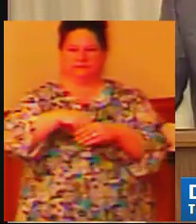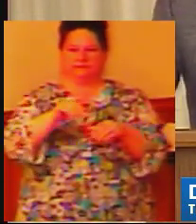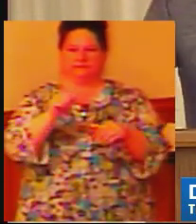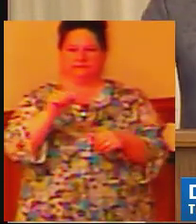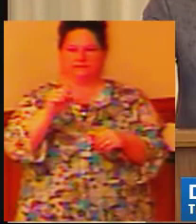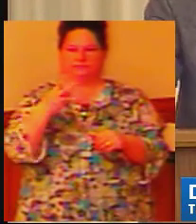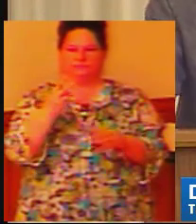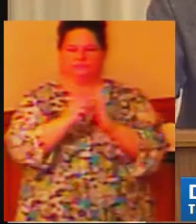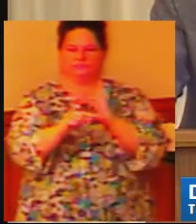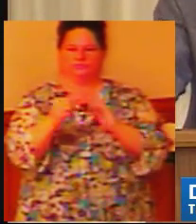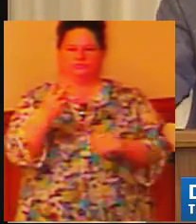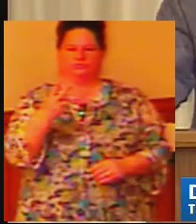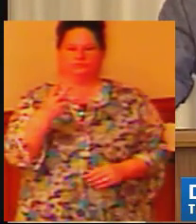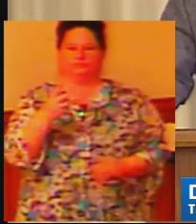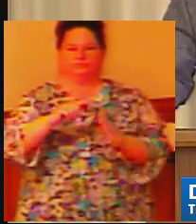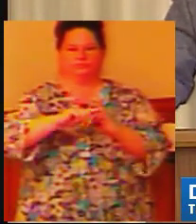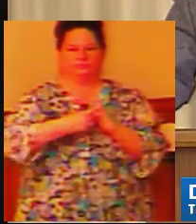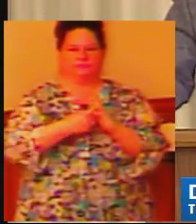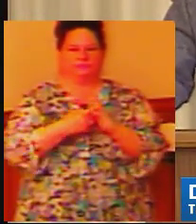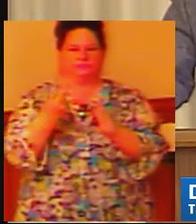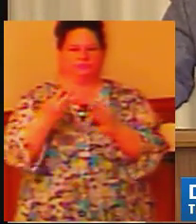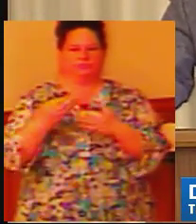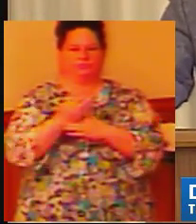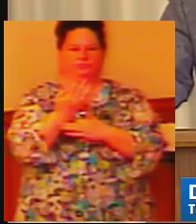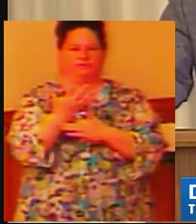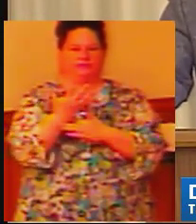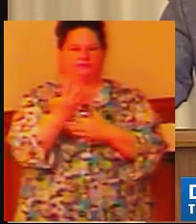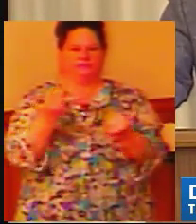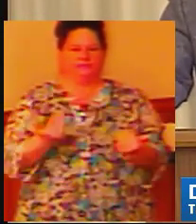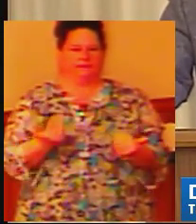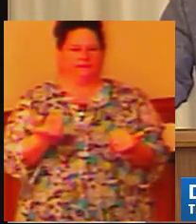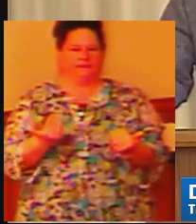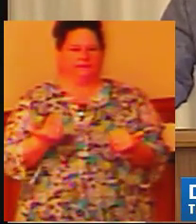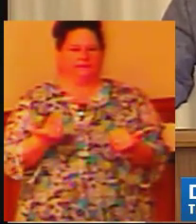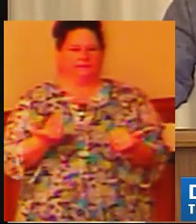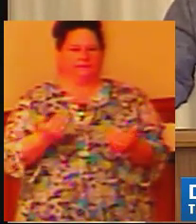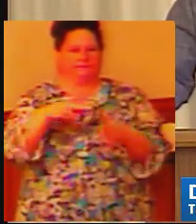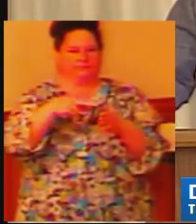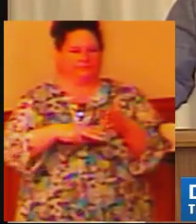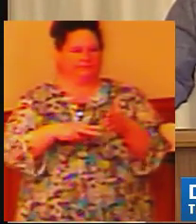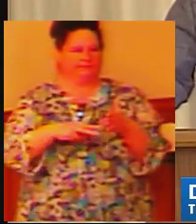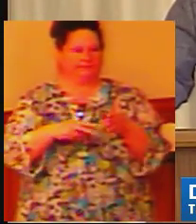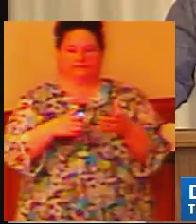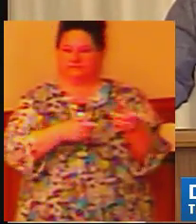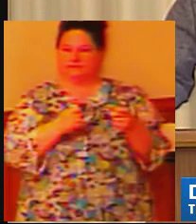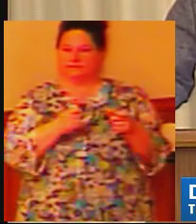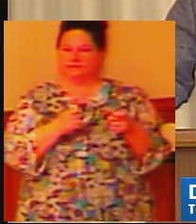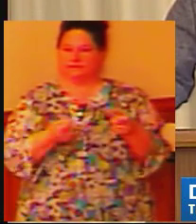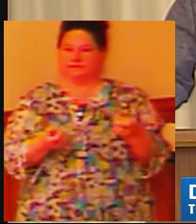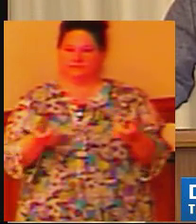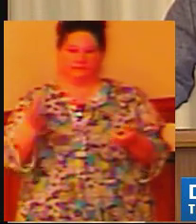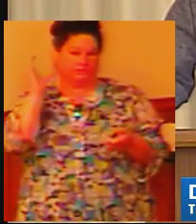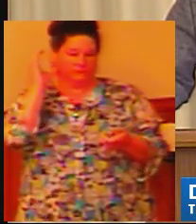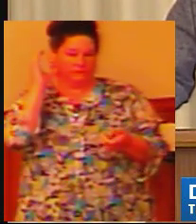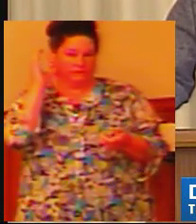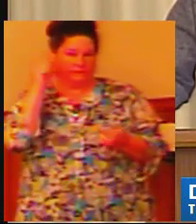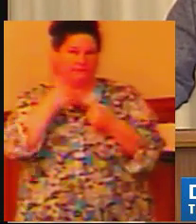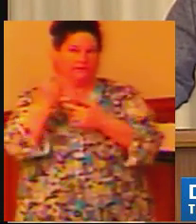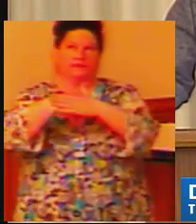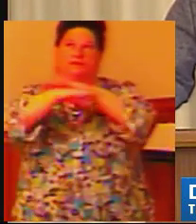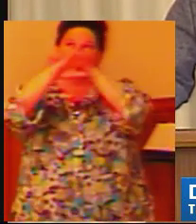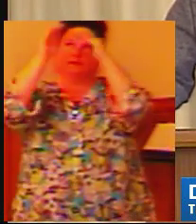in verse 2. So we'll read 2 through 5 in this particular reading. And then suddenly there came a sound from